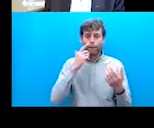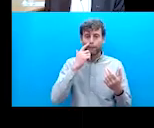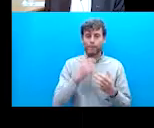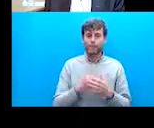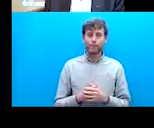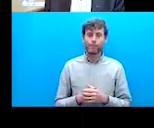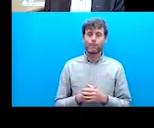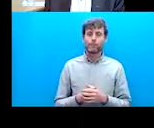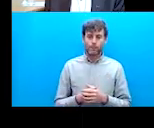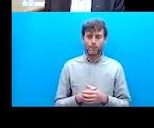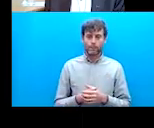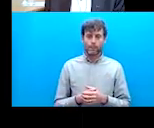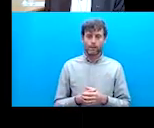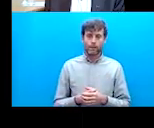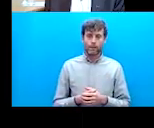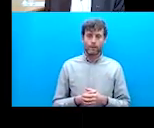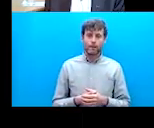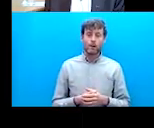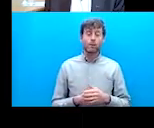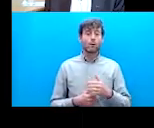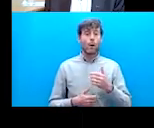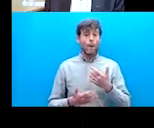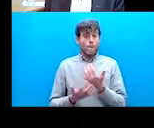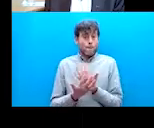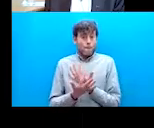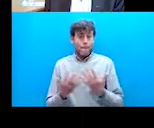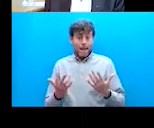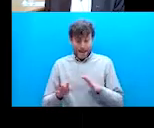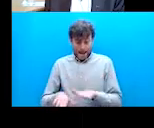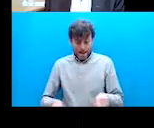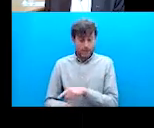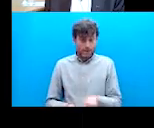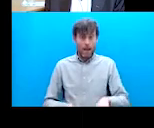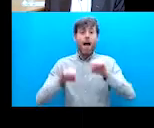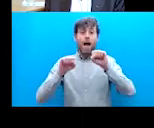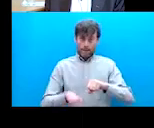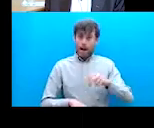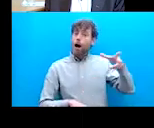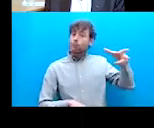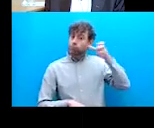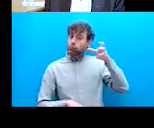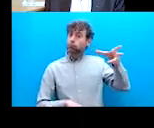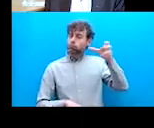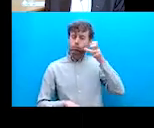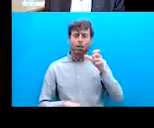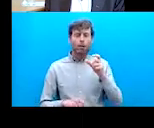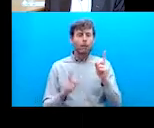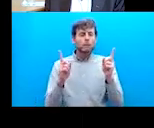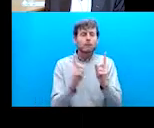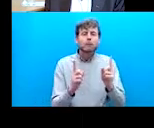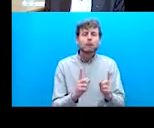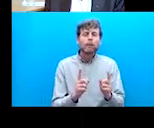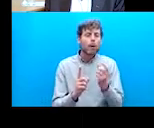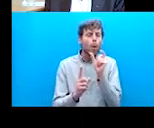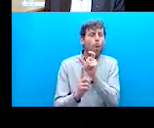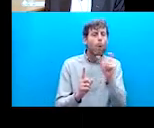does not quite explain the fact that most infants can understand simple multi-word utterances even before core